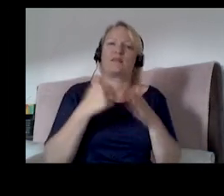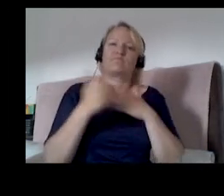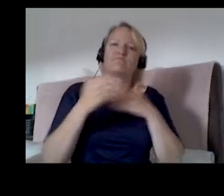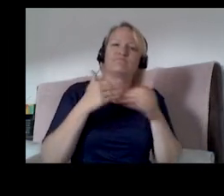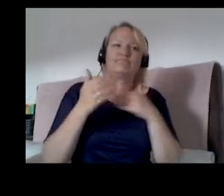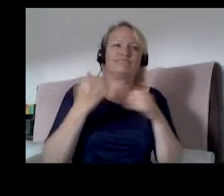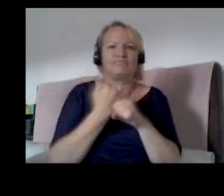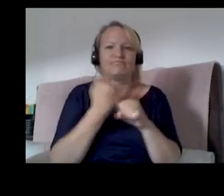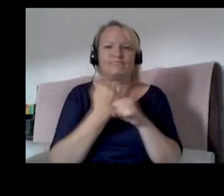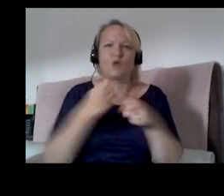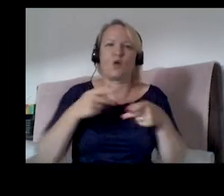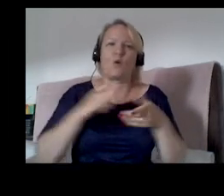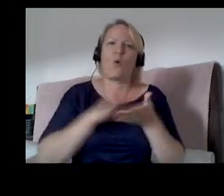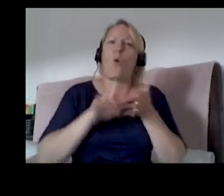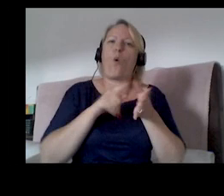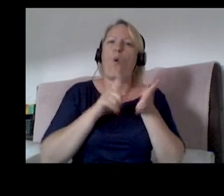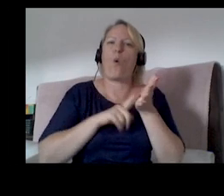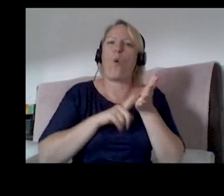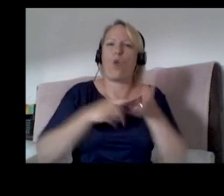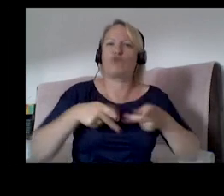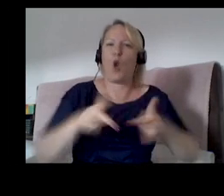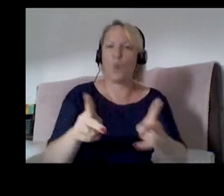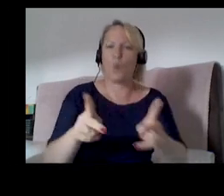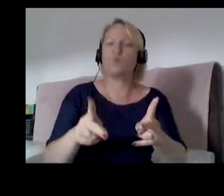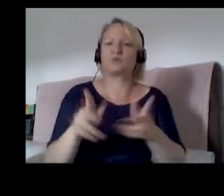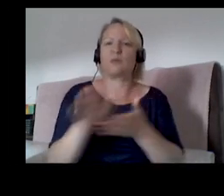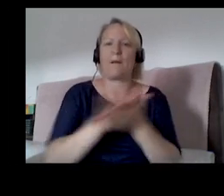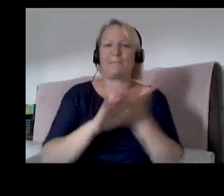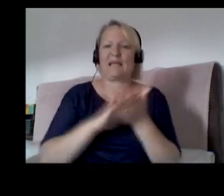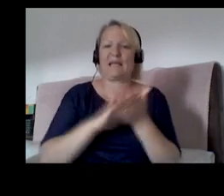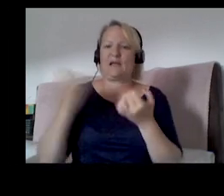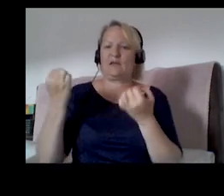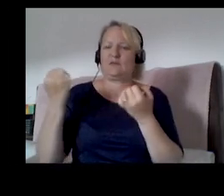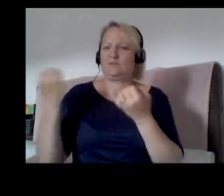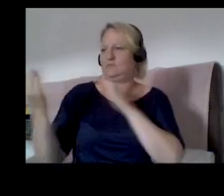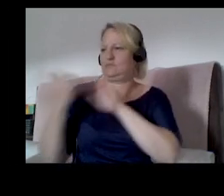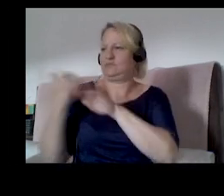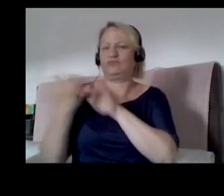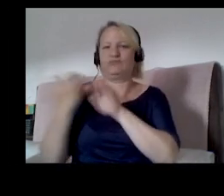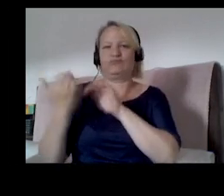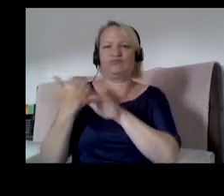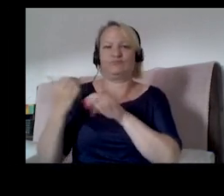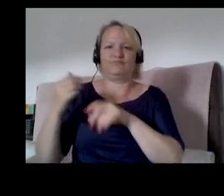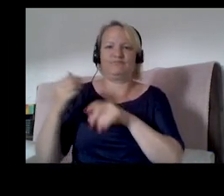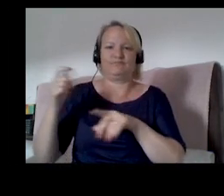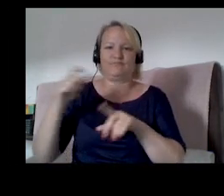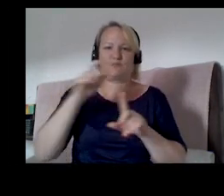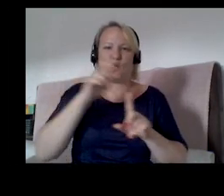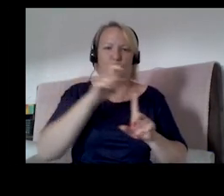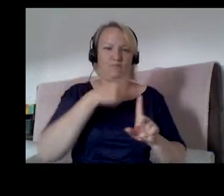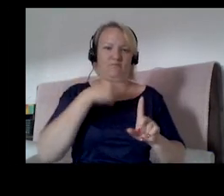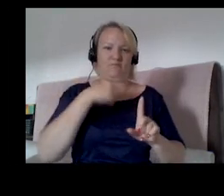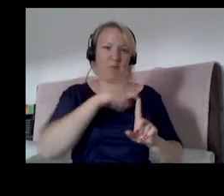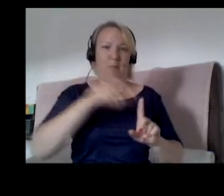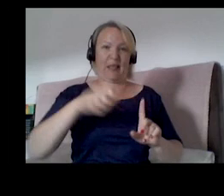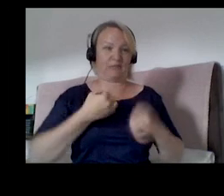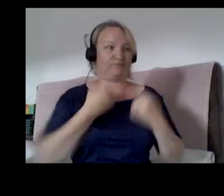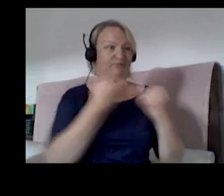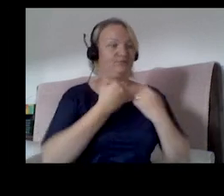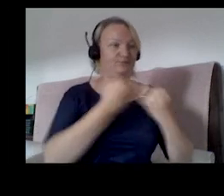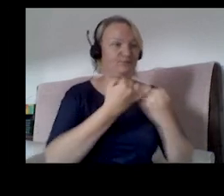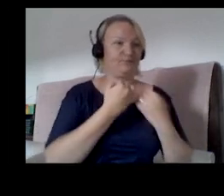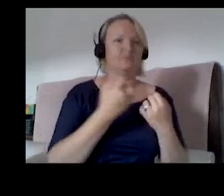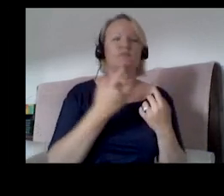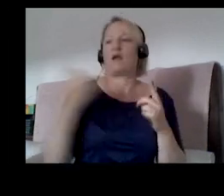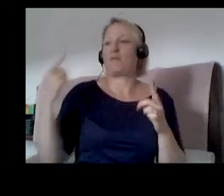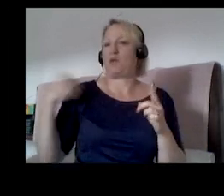build dedicated haul roads to significantly reduce the number of construction vehicles using existing roads near to the